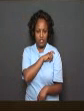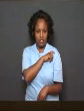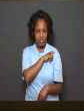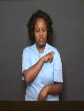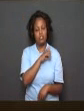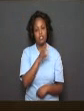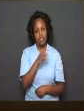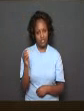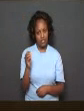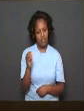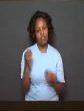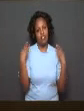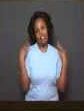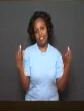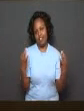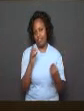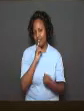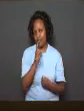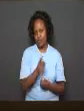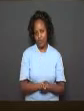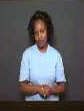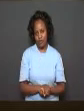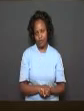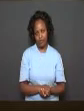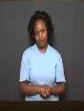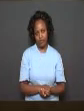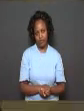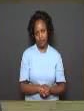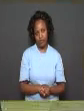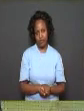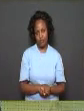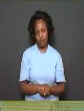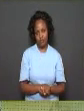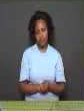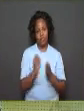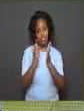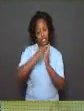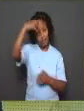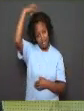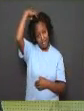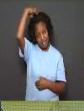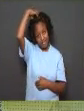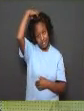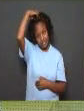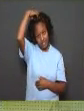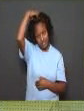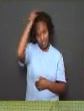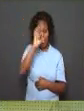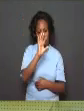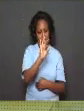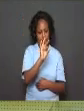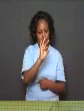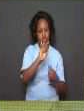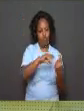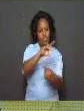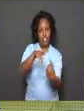police organizations and healthcare within their states. The constitutions of